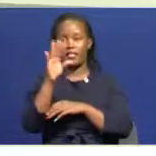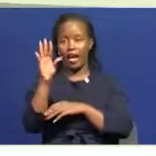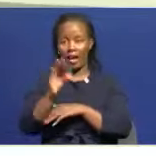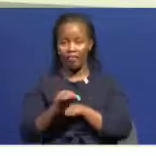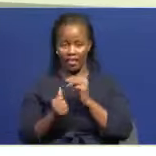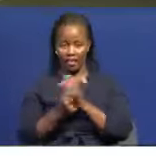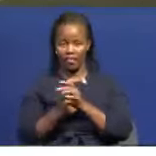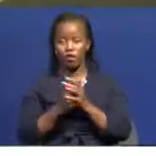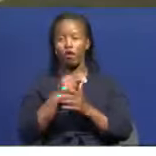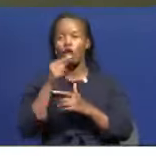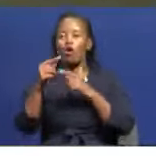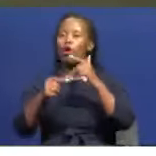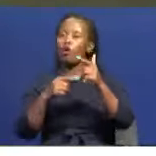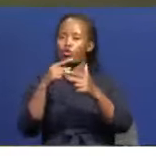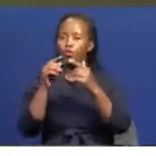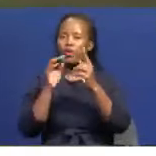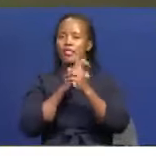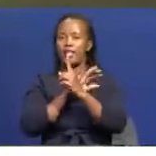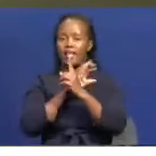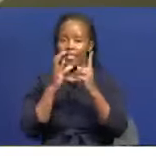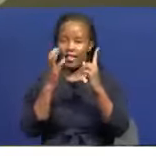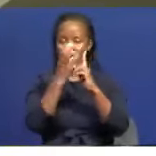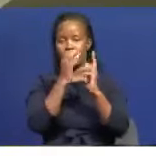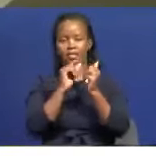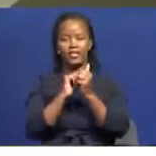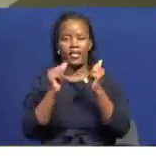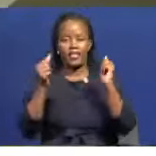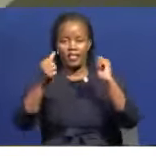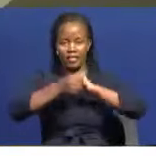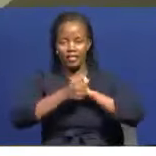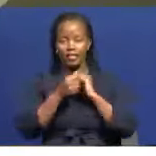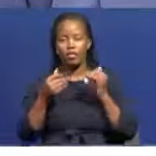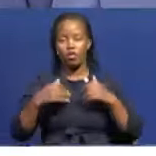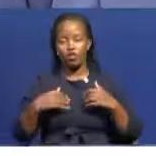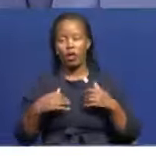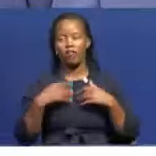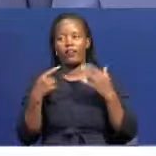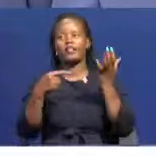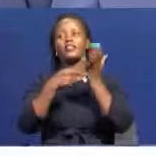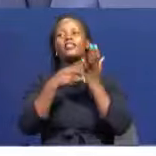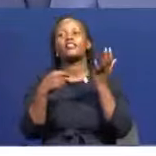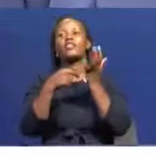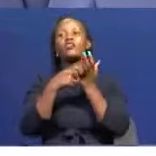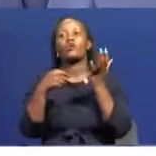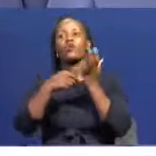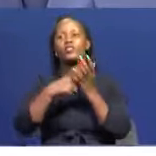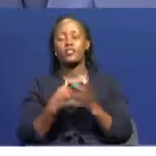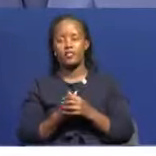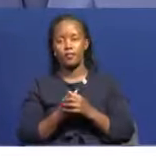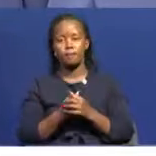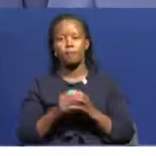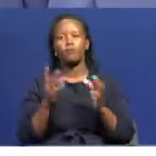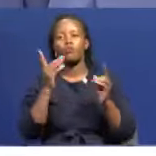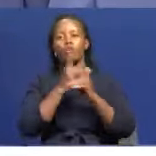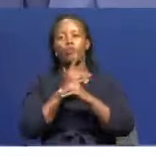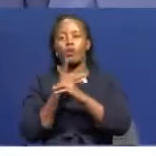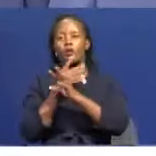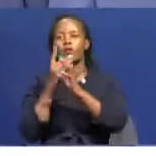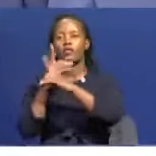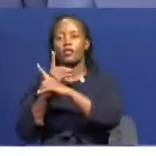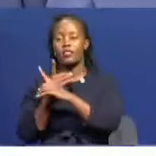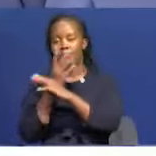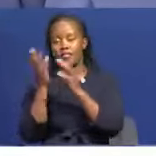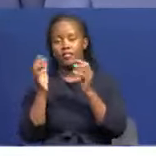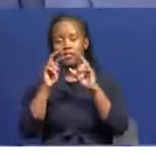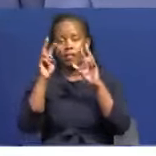climate change is helping accelerate the adoption of green building technologies. Because of the various aspects and